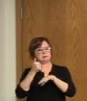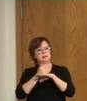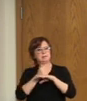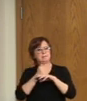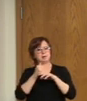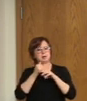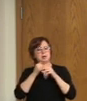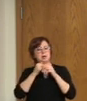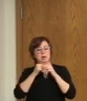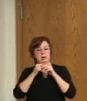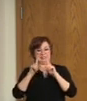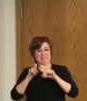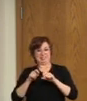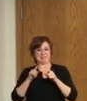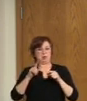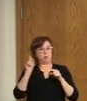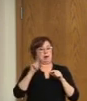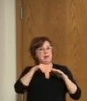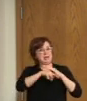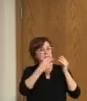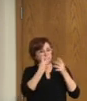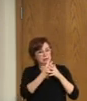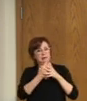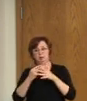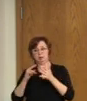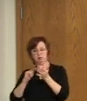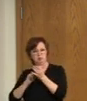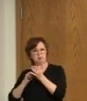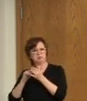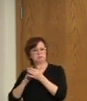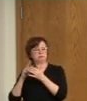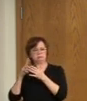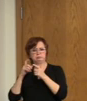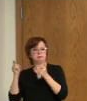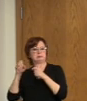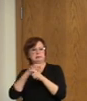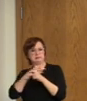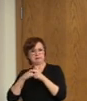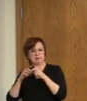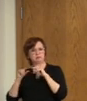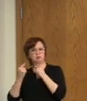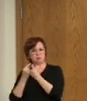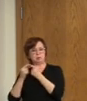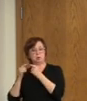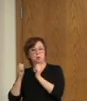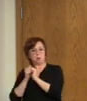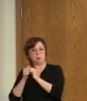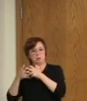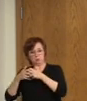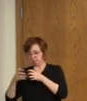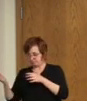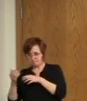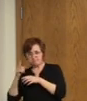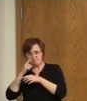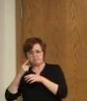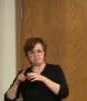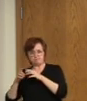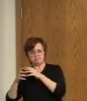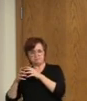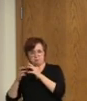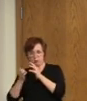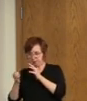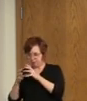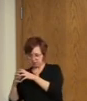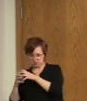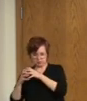or to some extent, and we are talking to corrections about making that a broader application to help support outbreaks and managing